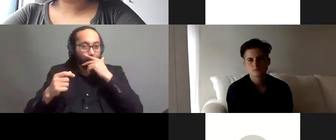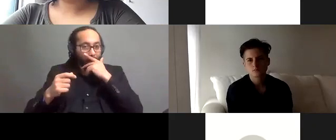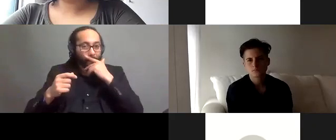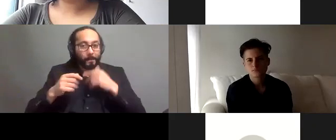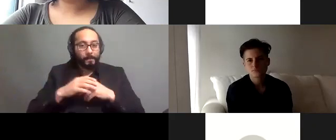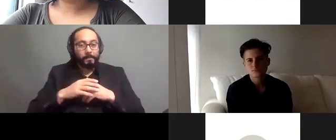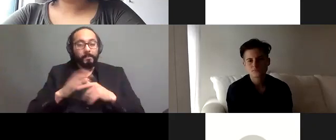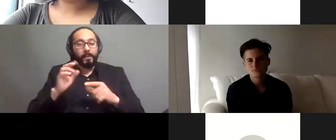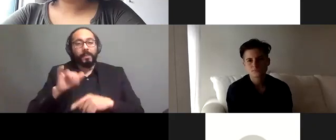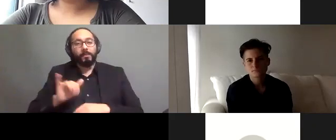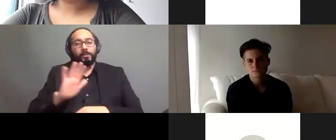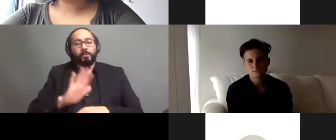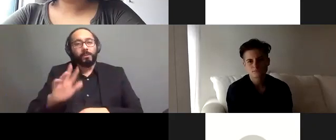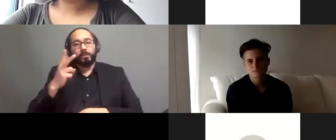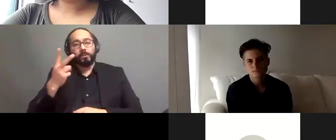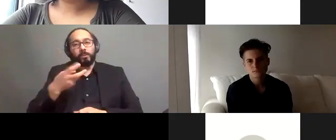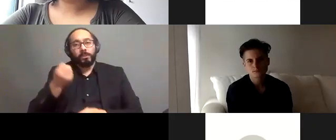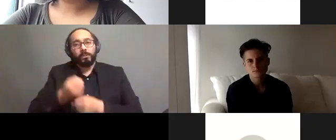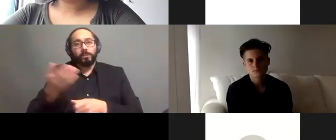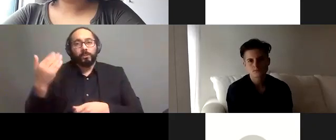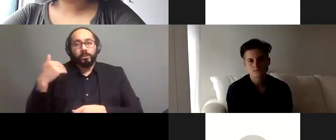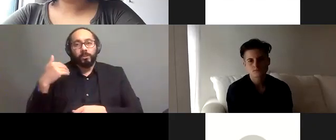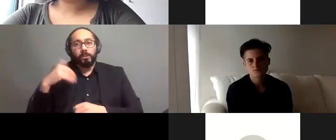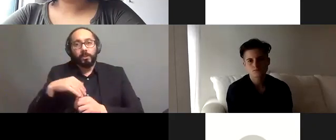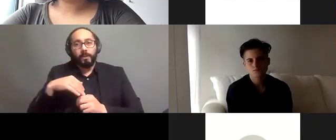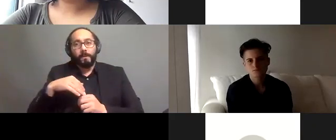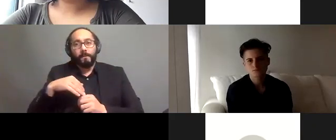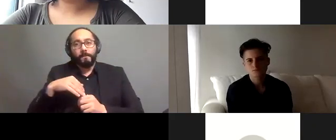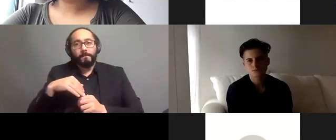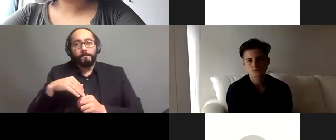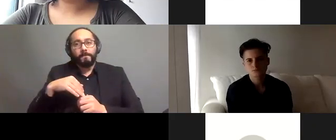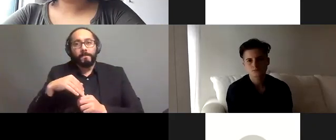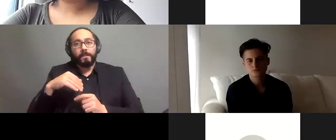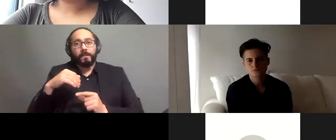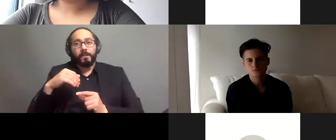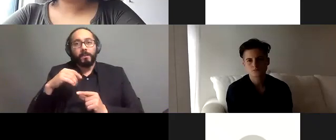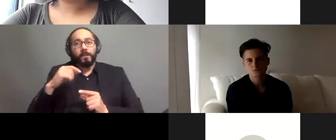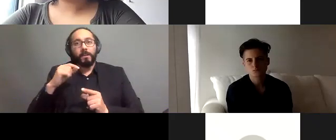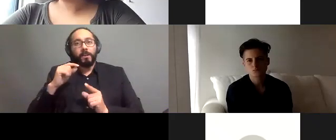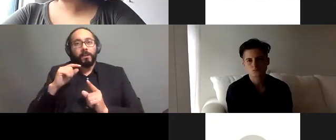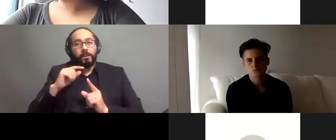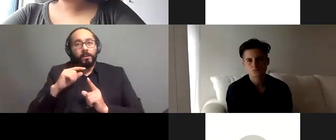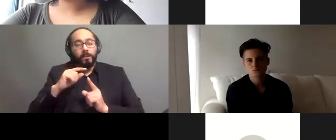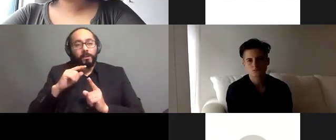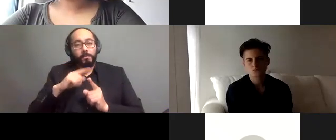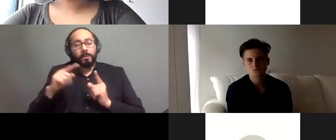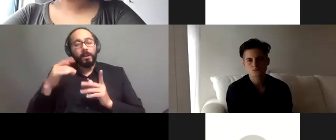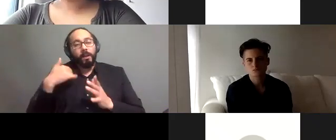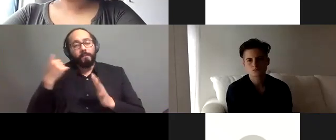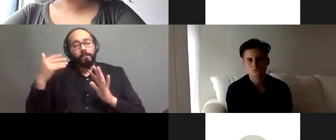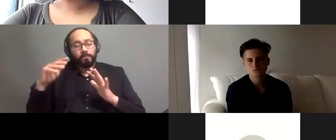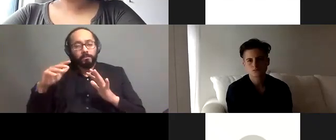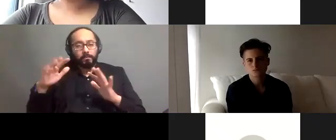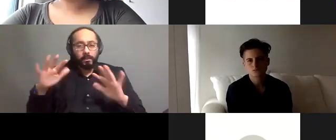ago. And I did the severity of my anxiety using the 4 standard